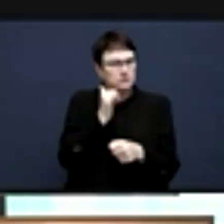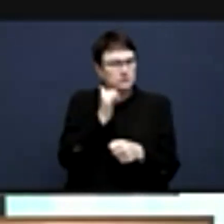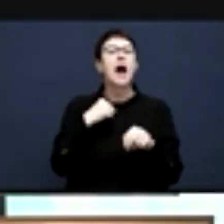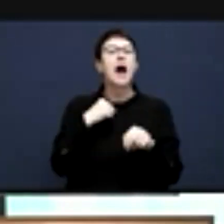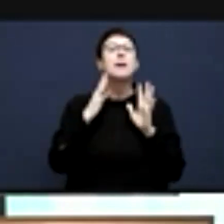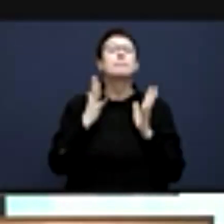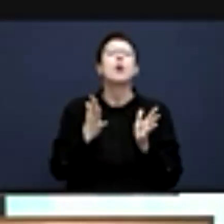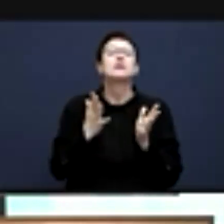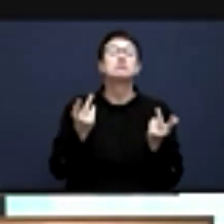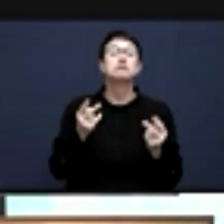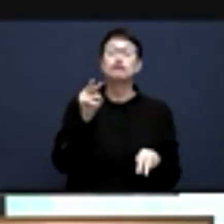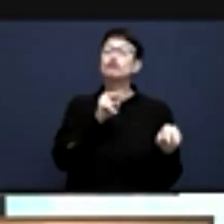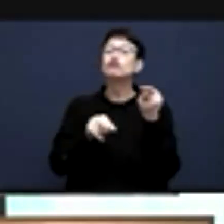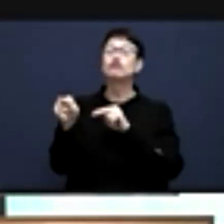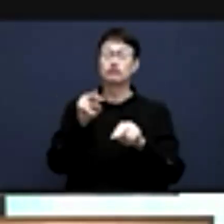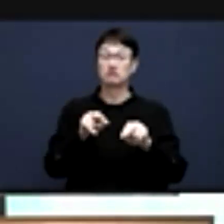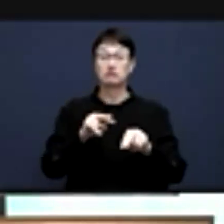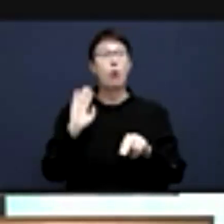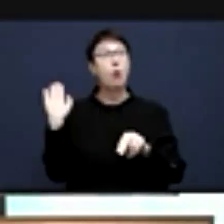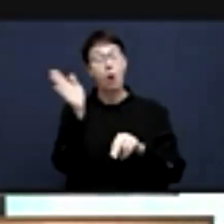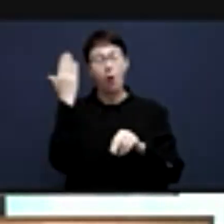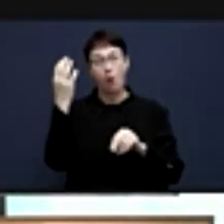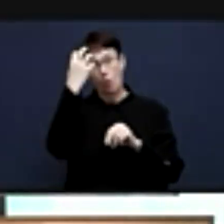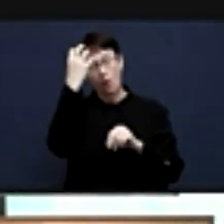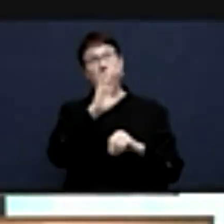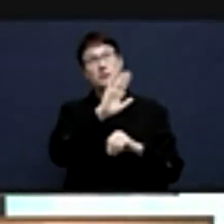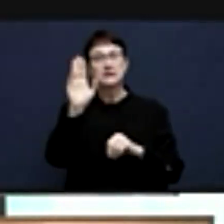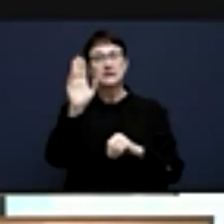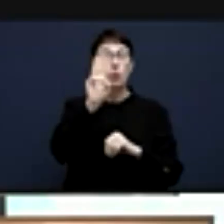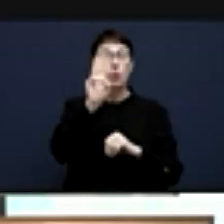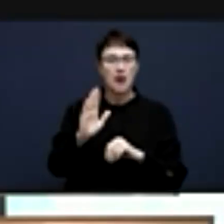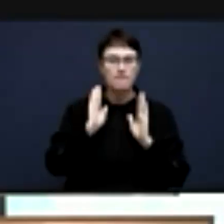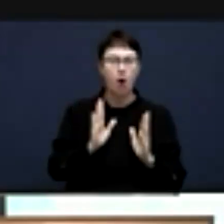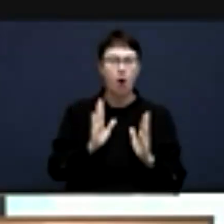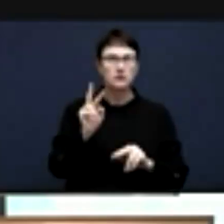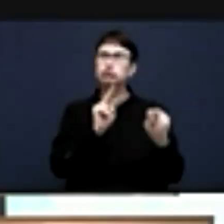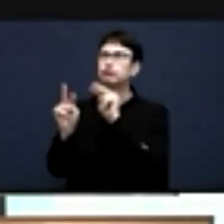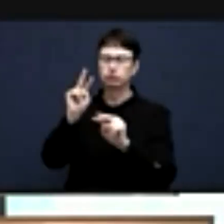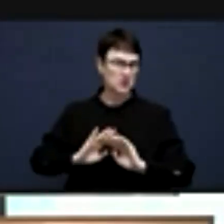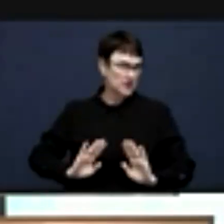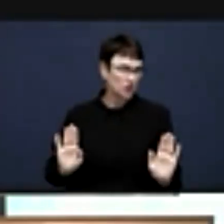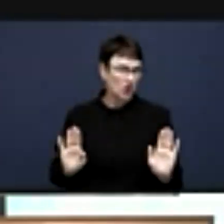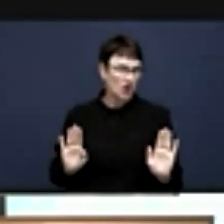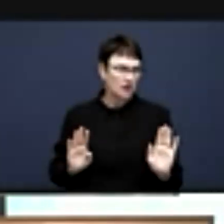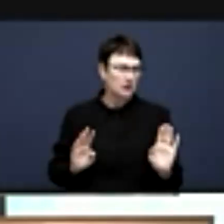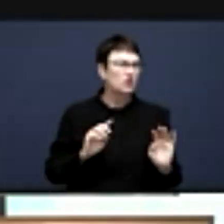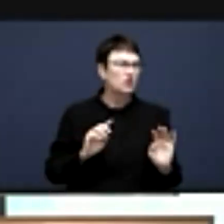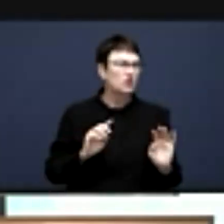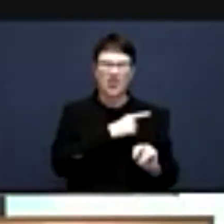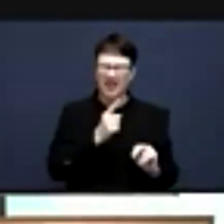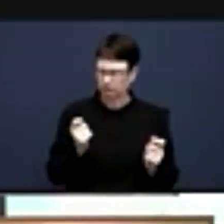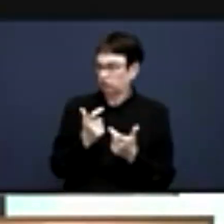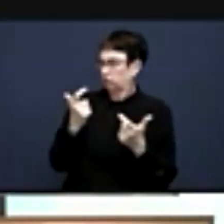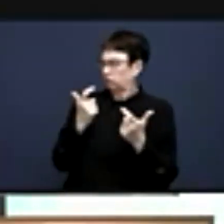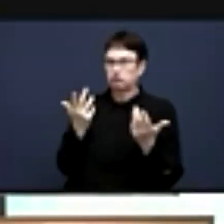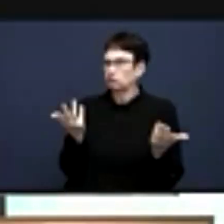of all federal websites. This surprised them. They asked, well, who is doing that? And the answer was basically